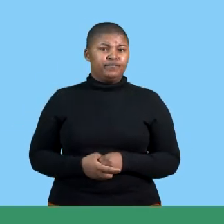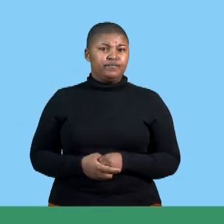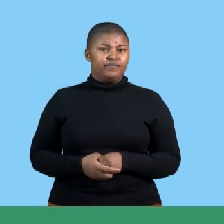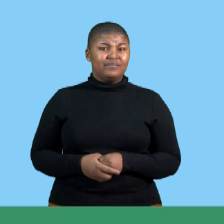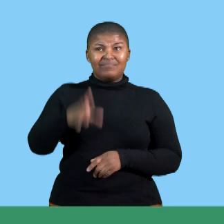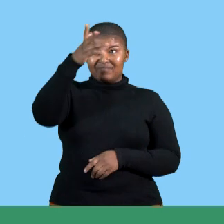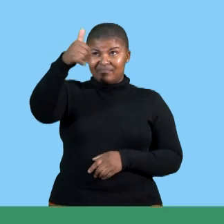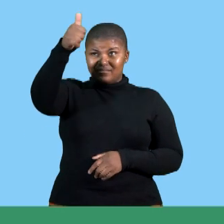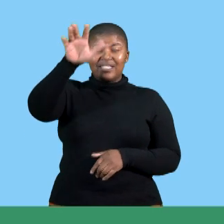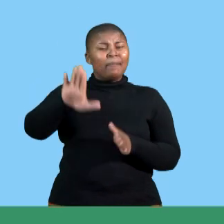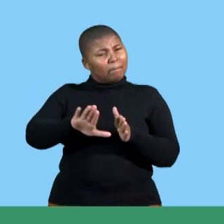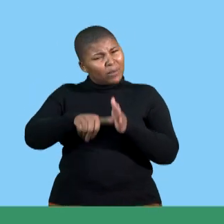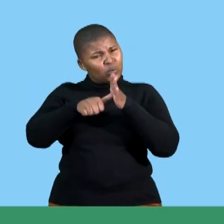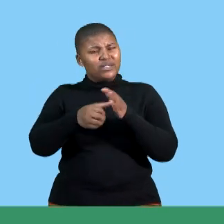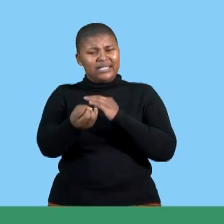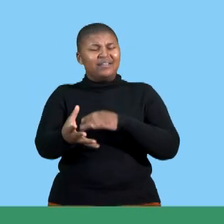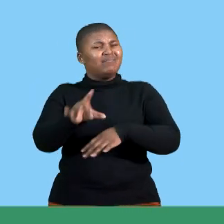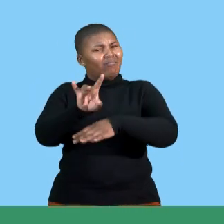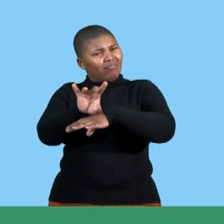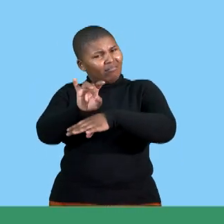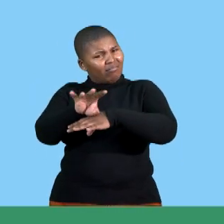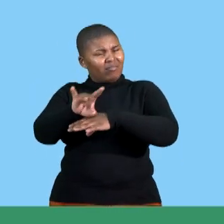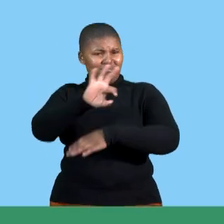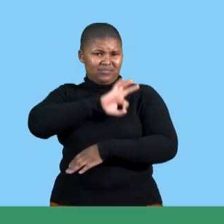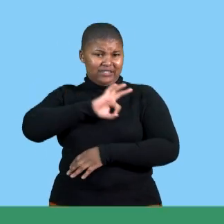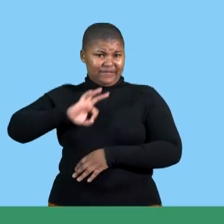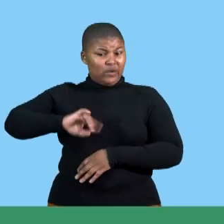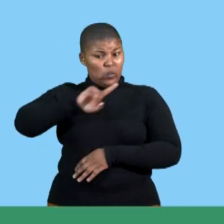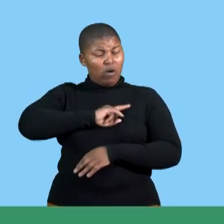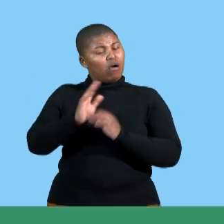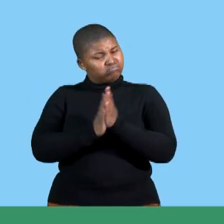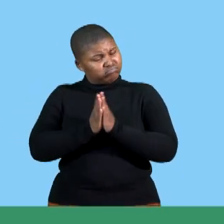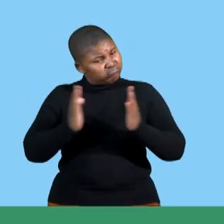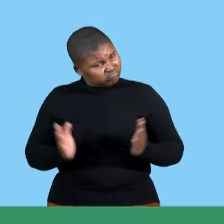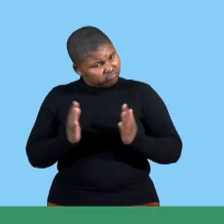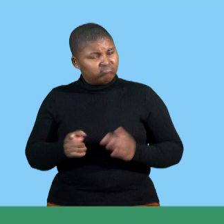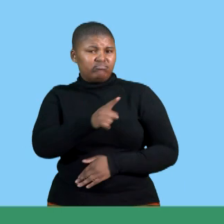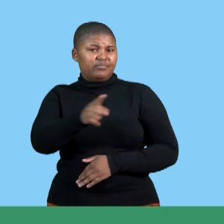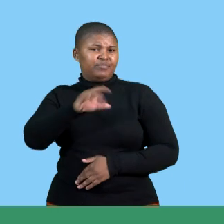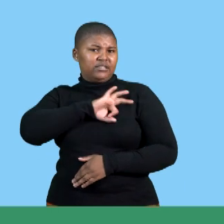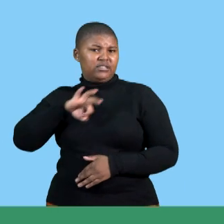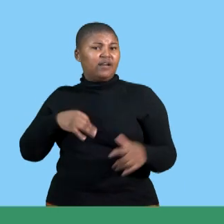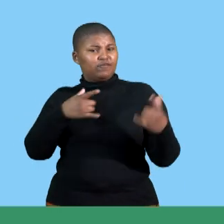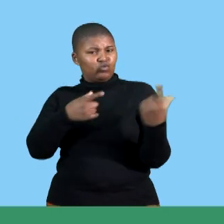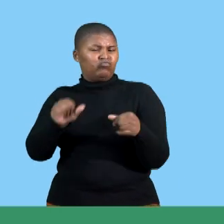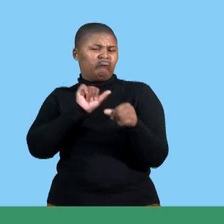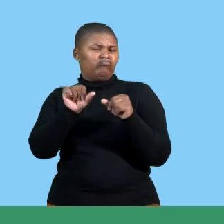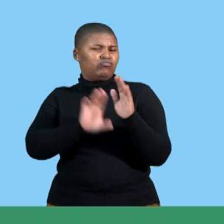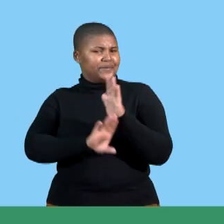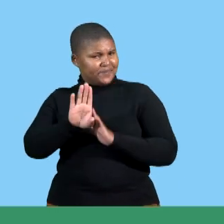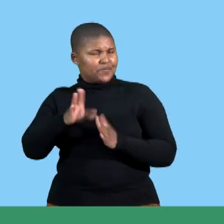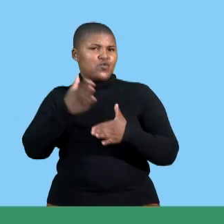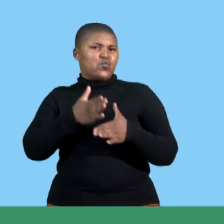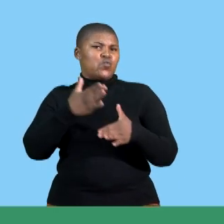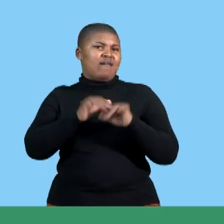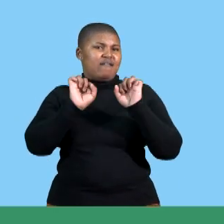on employees' performance. So this also motivates employees as well to do better from the feedback that